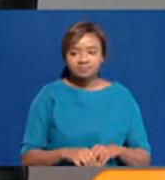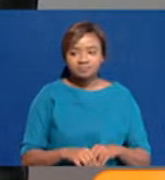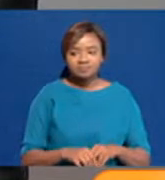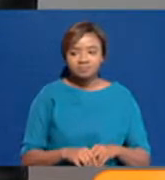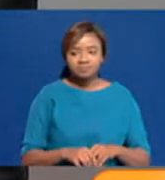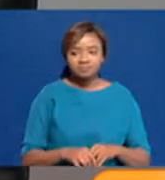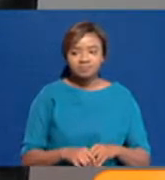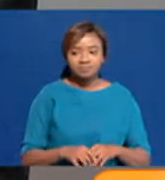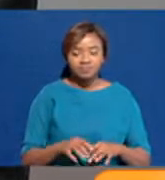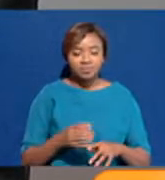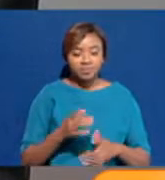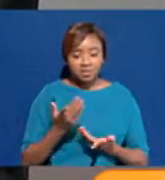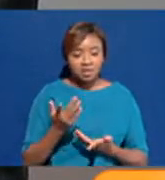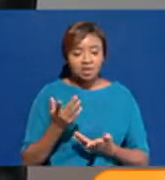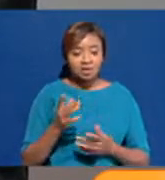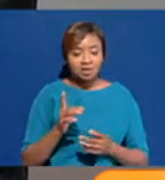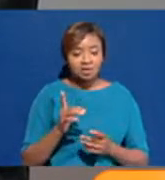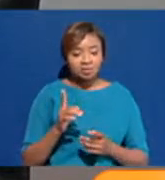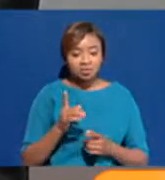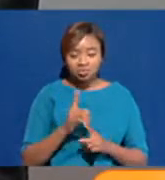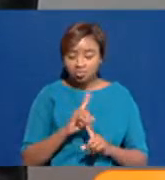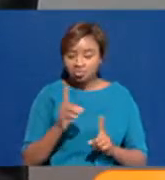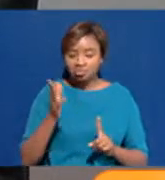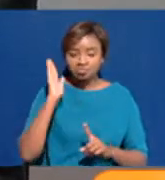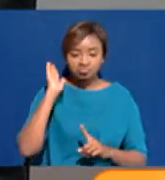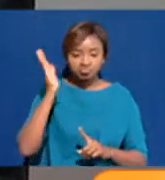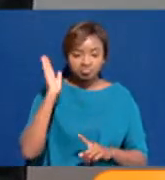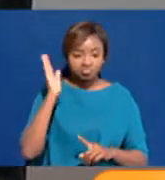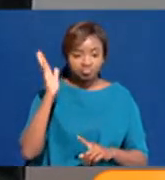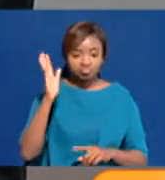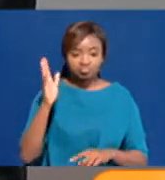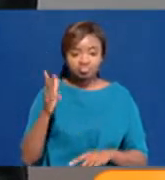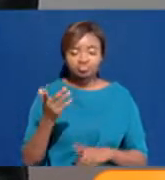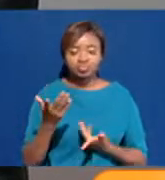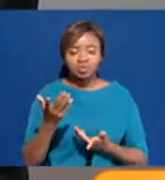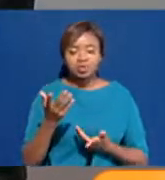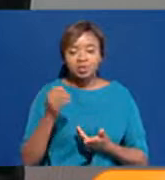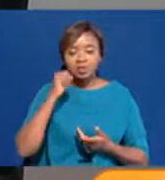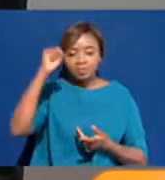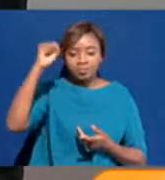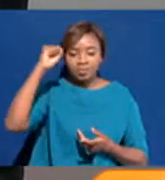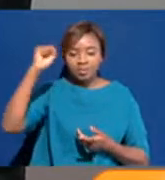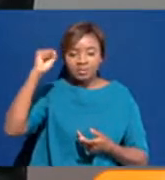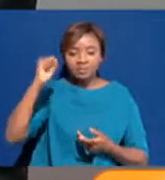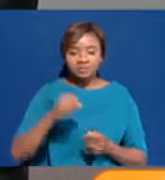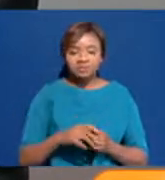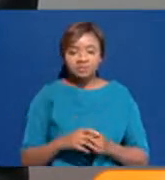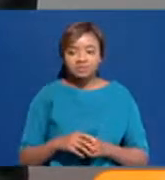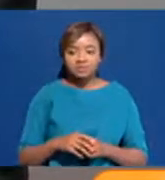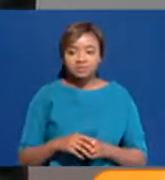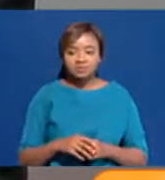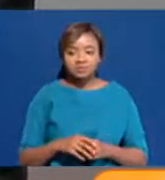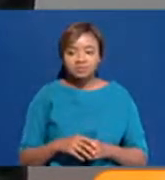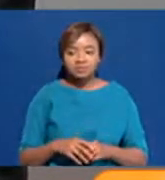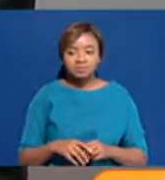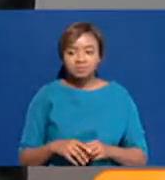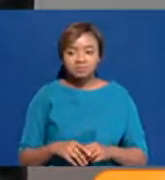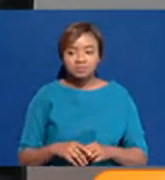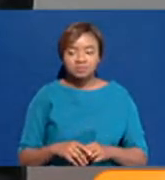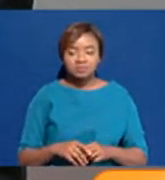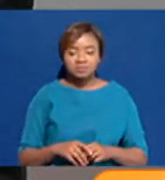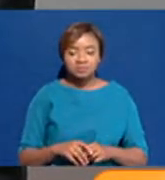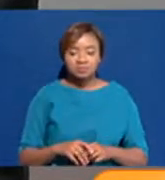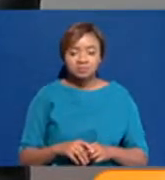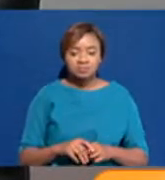say no addressing from the podium. There may be one or two exceptions that we have made